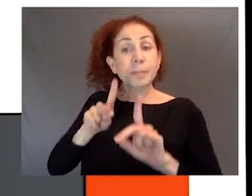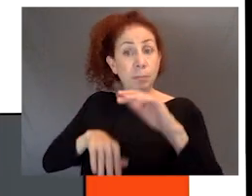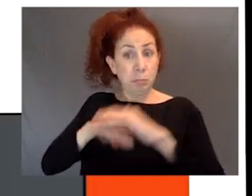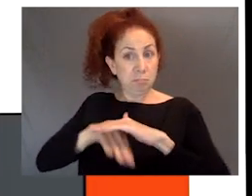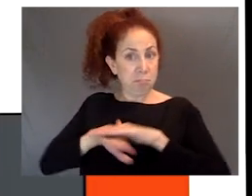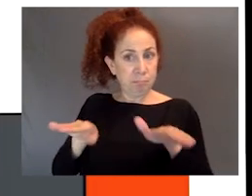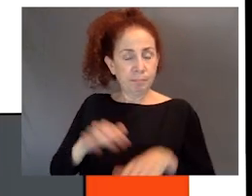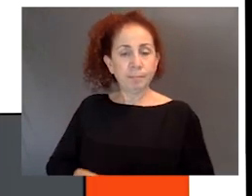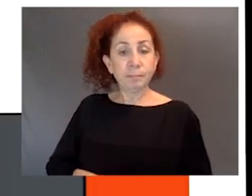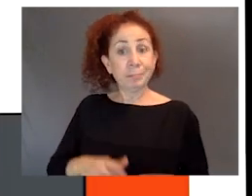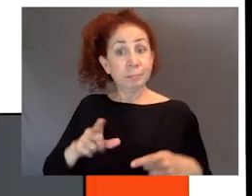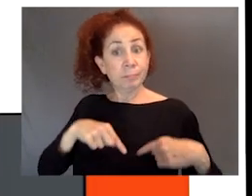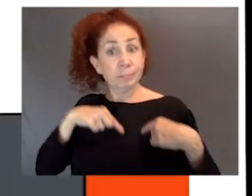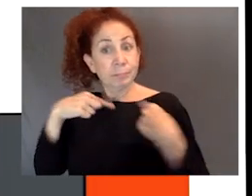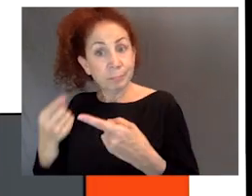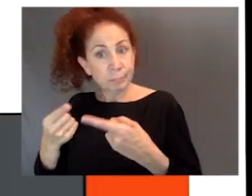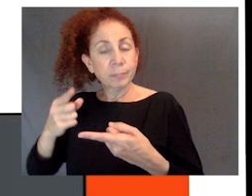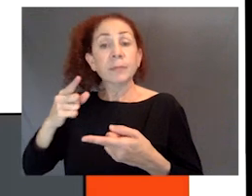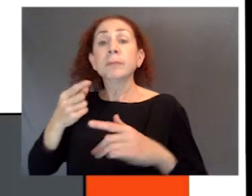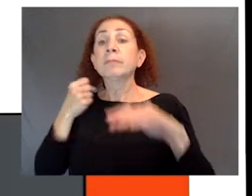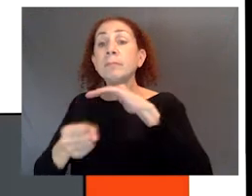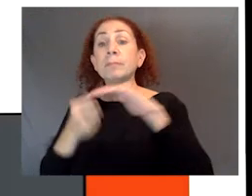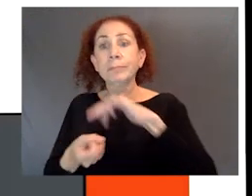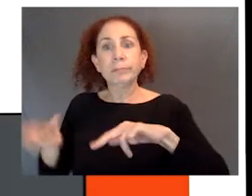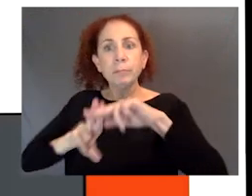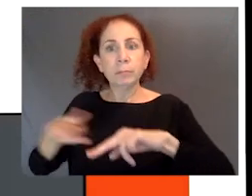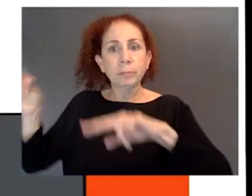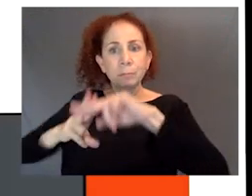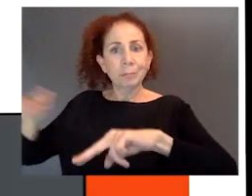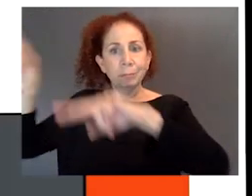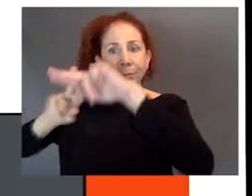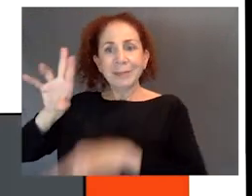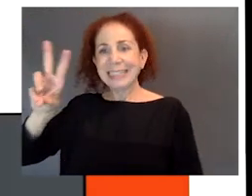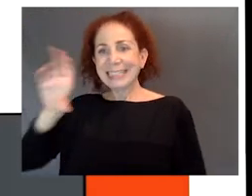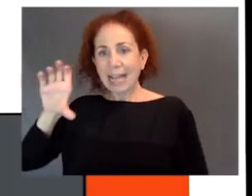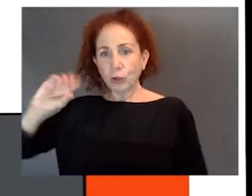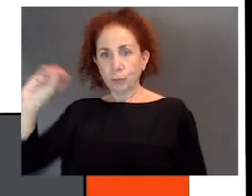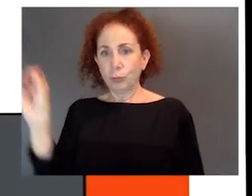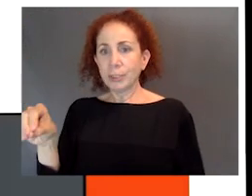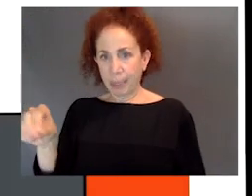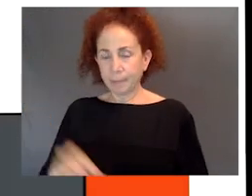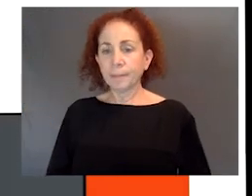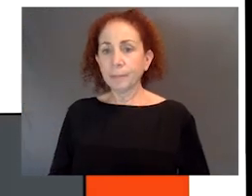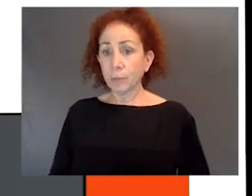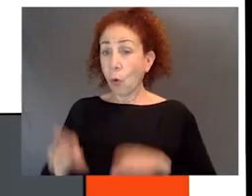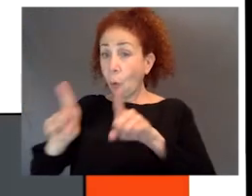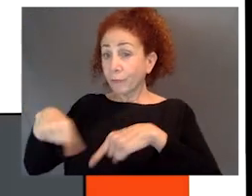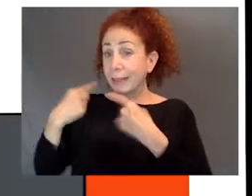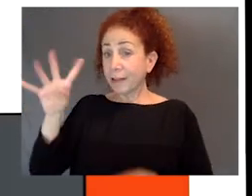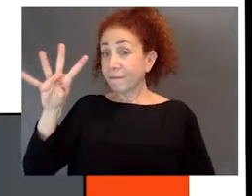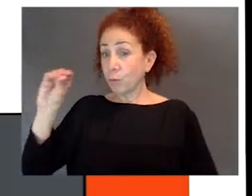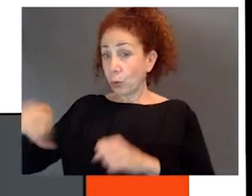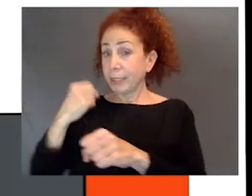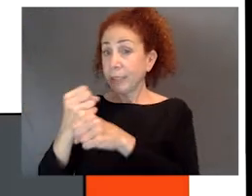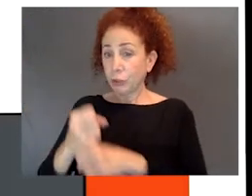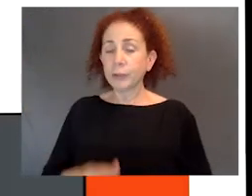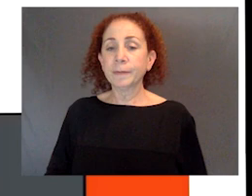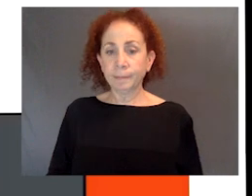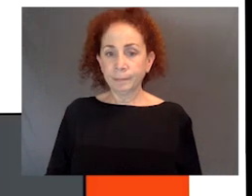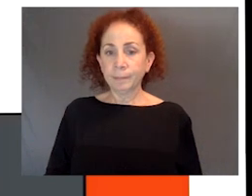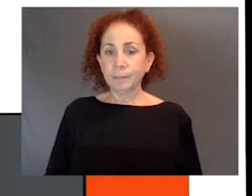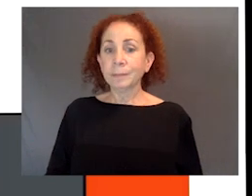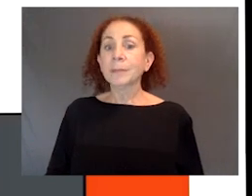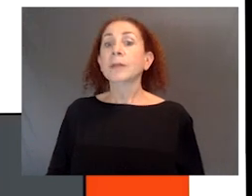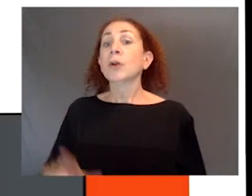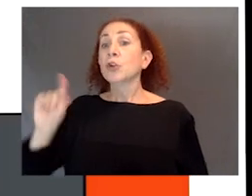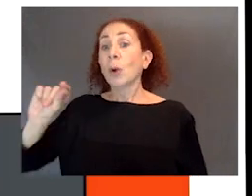people. But since then, the rate of incarceration has increased 600% over the last 40 years,